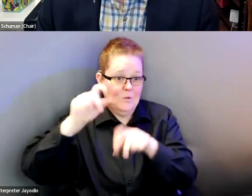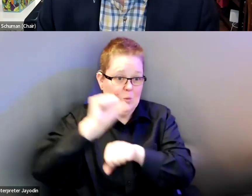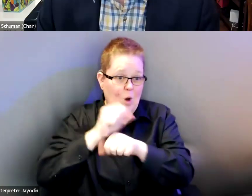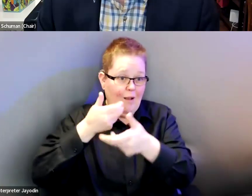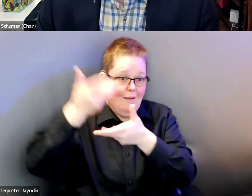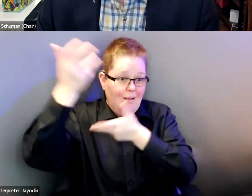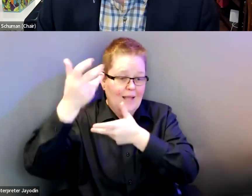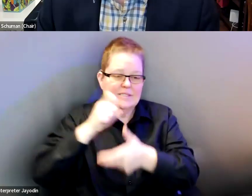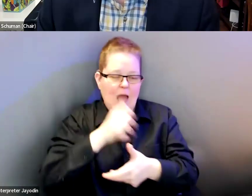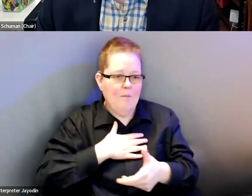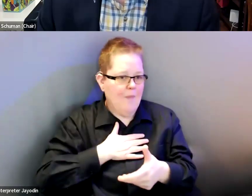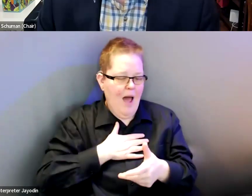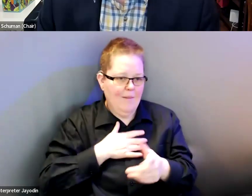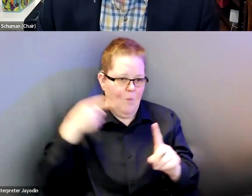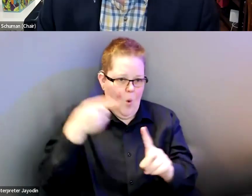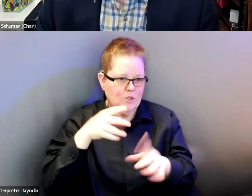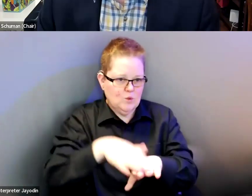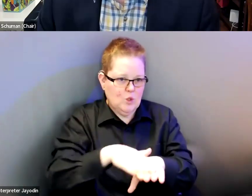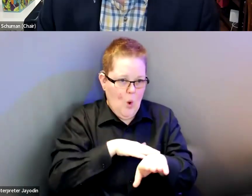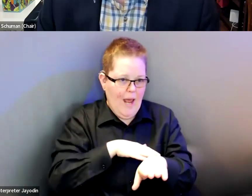down. It was more that